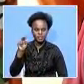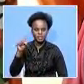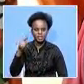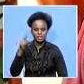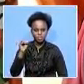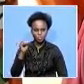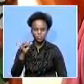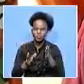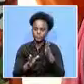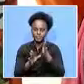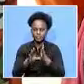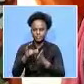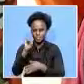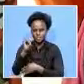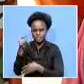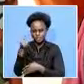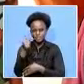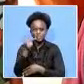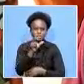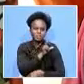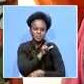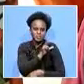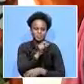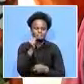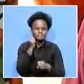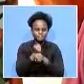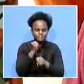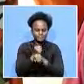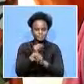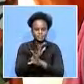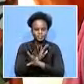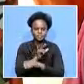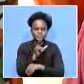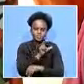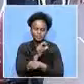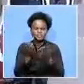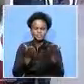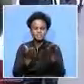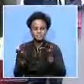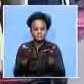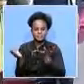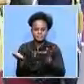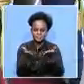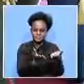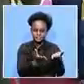Police Operations, Zambia Police Service.